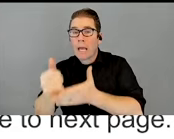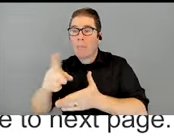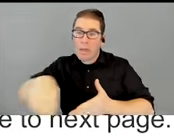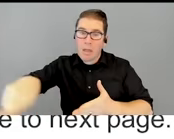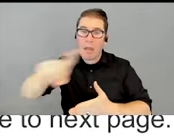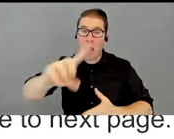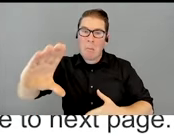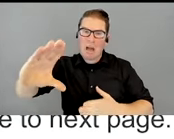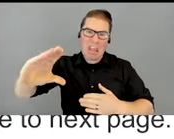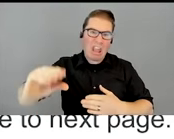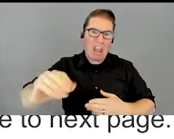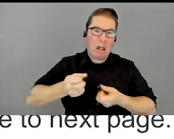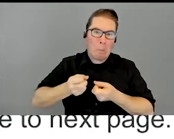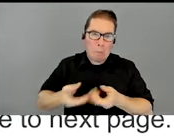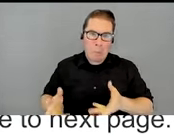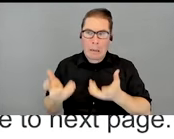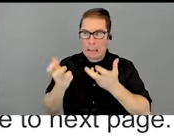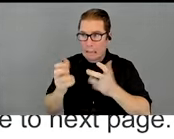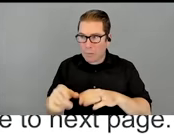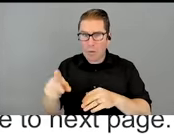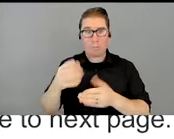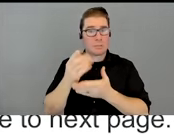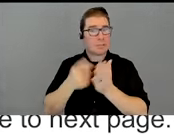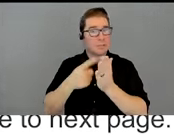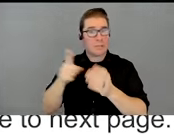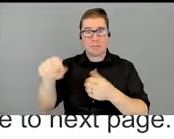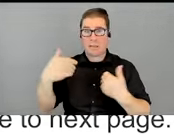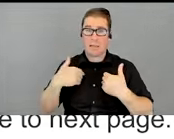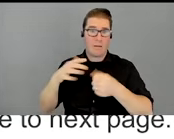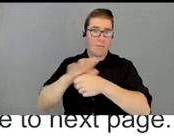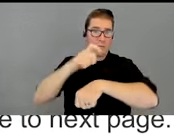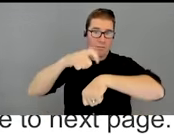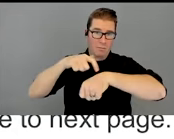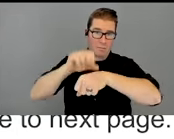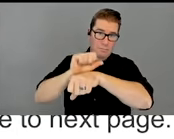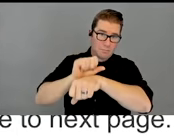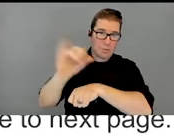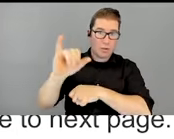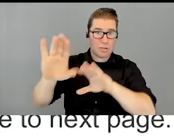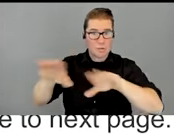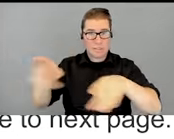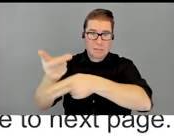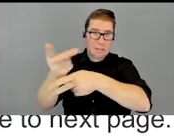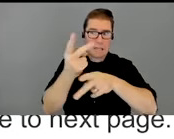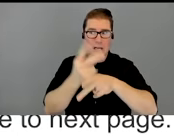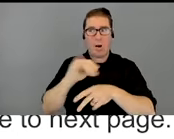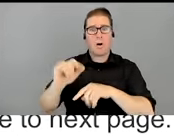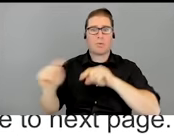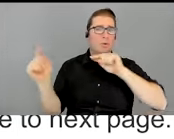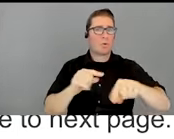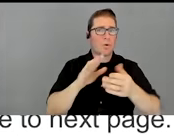they often have full-time jobs, children they care for, and somehow in school. Yeah, our students are